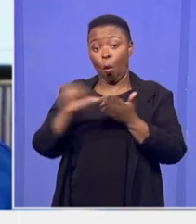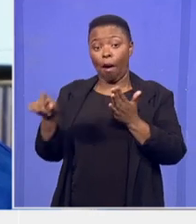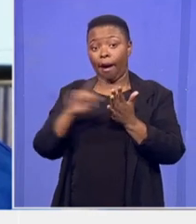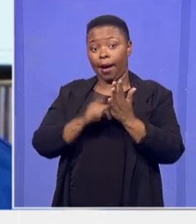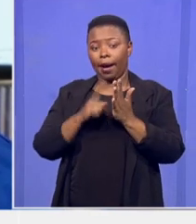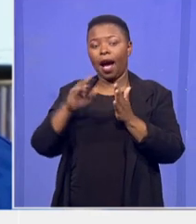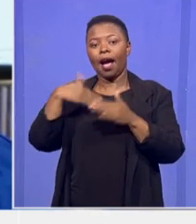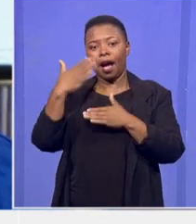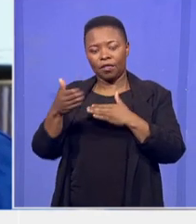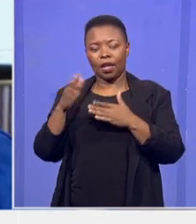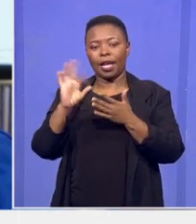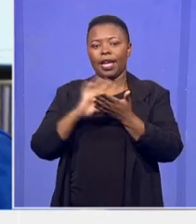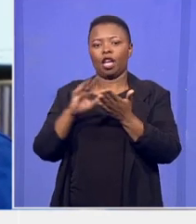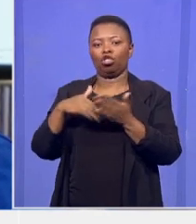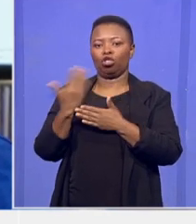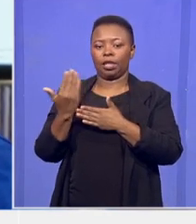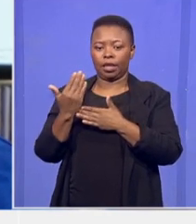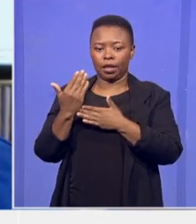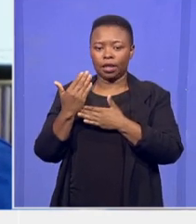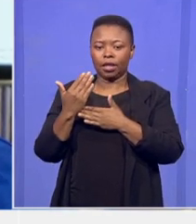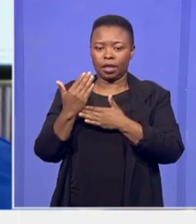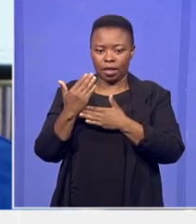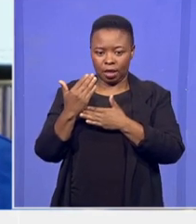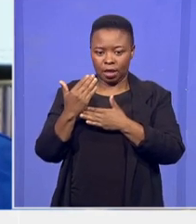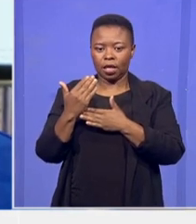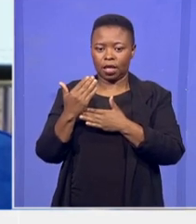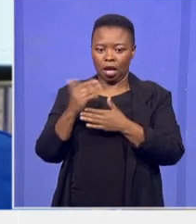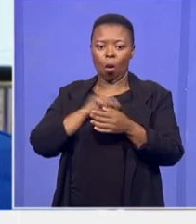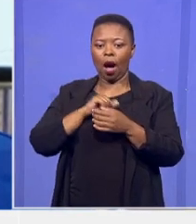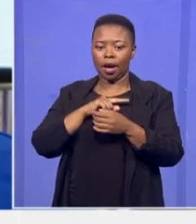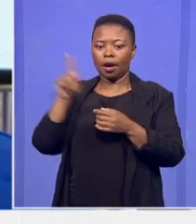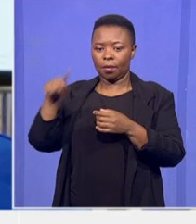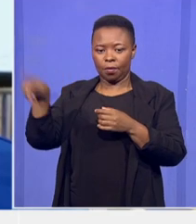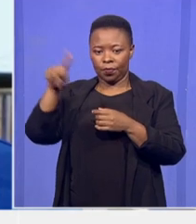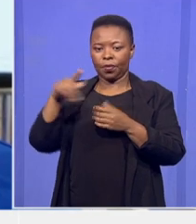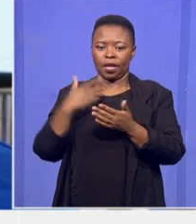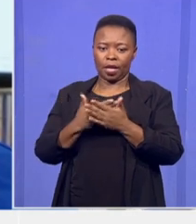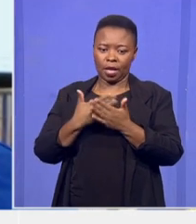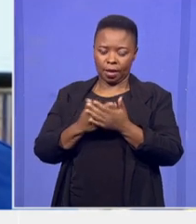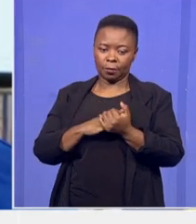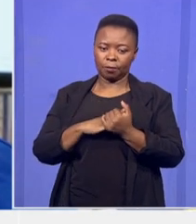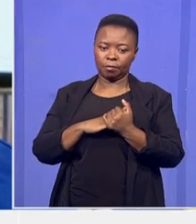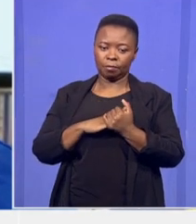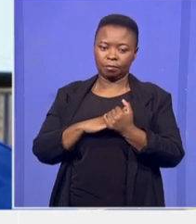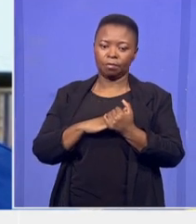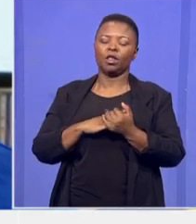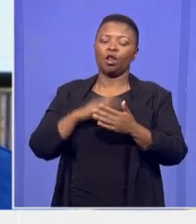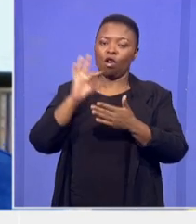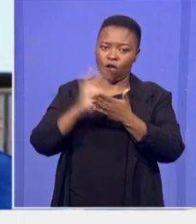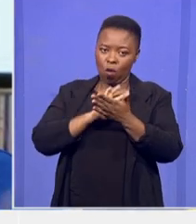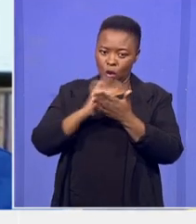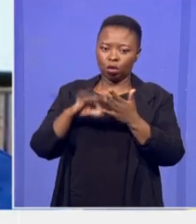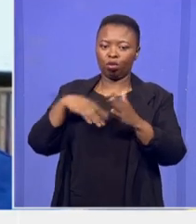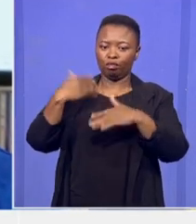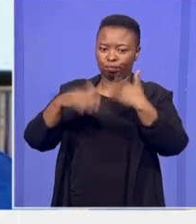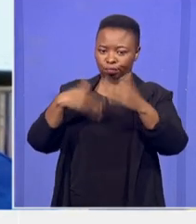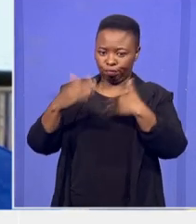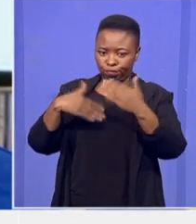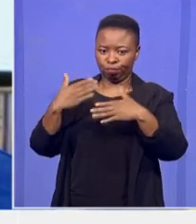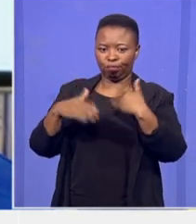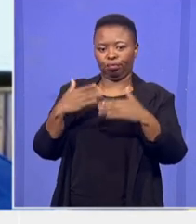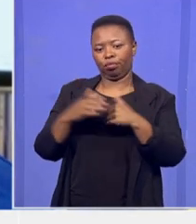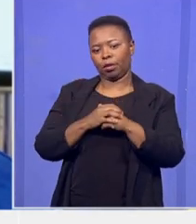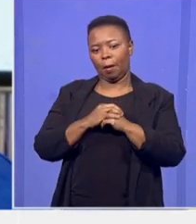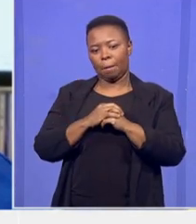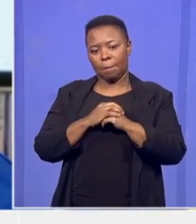the Congress the raw data, so that they can run the votes or filter the votes into